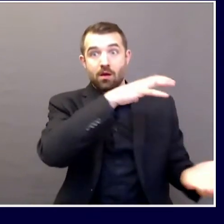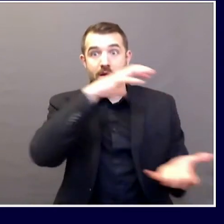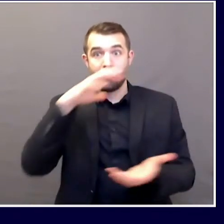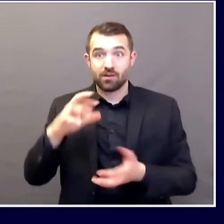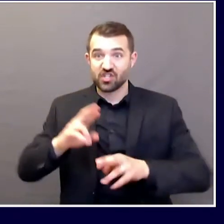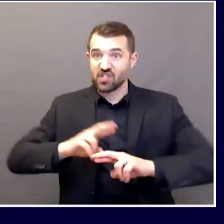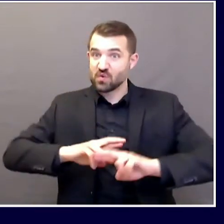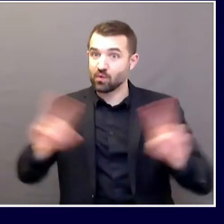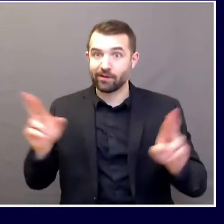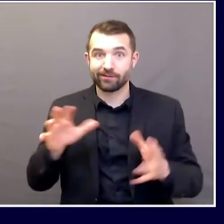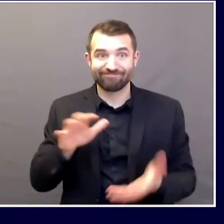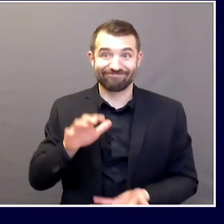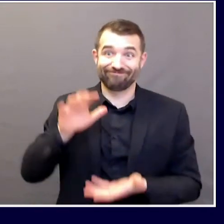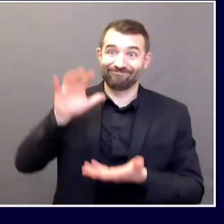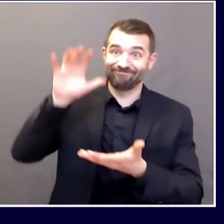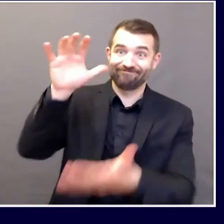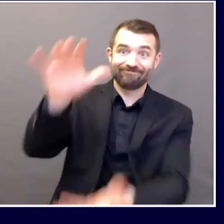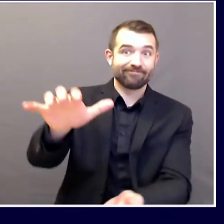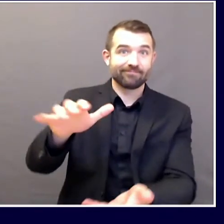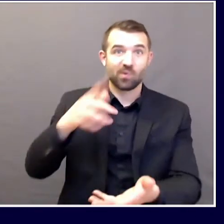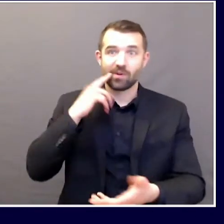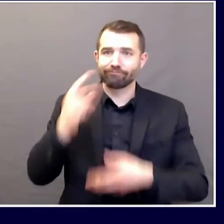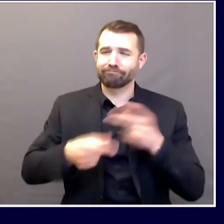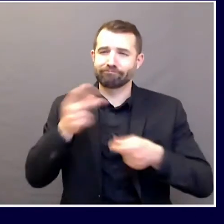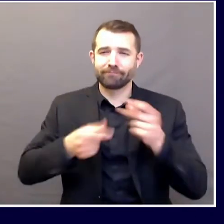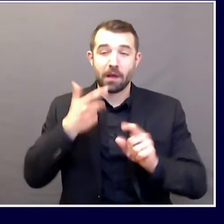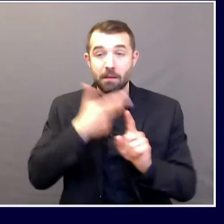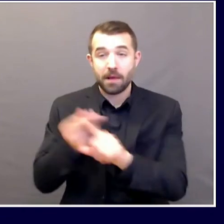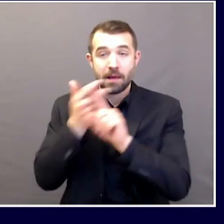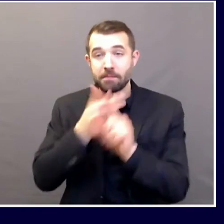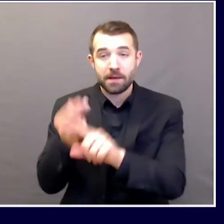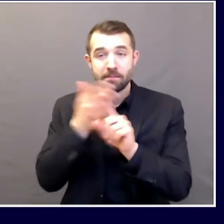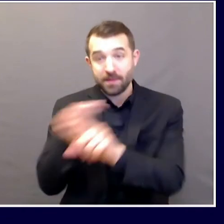vaccines into vaccinations as quickly as possible.